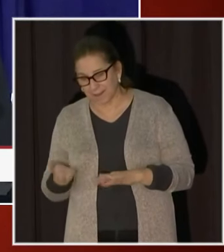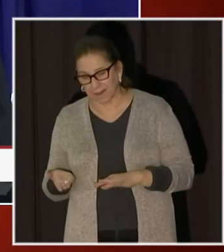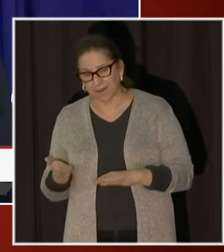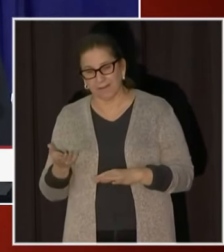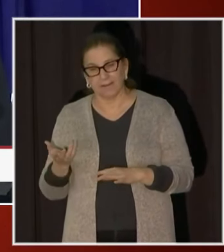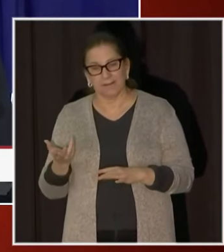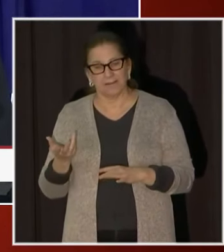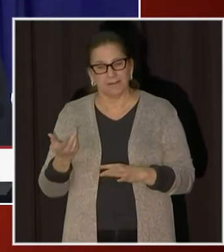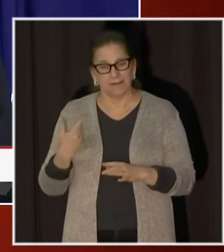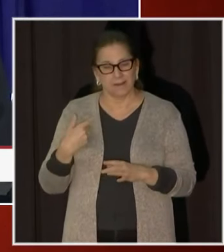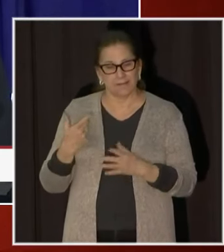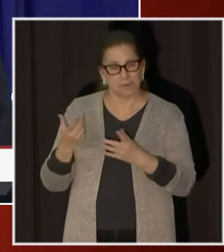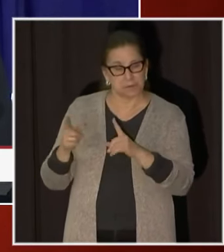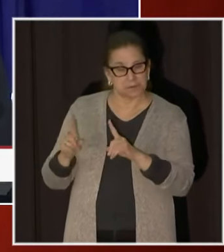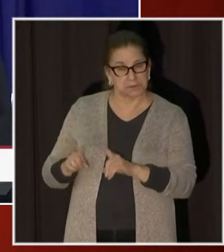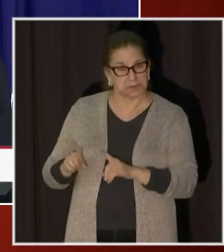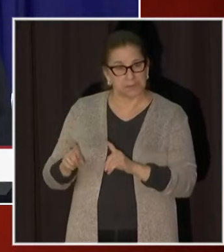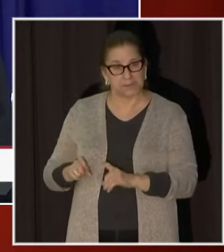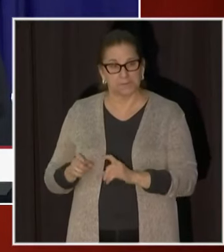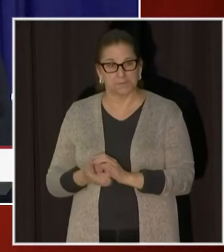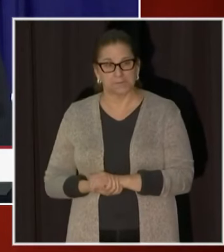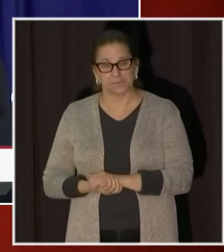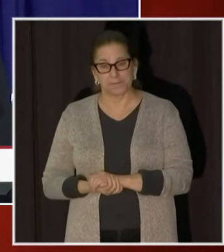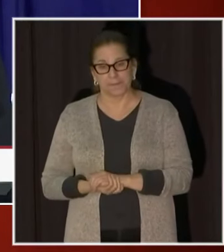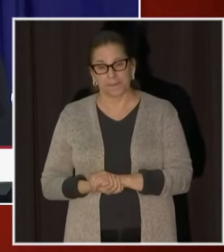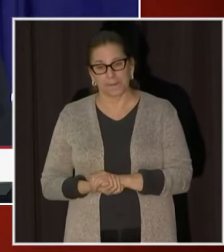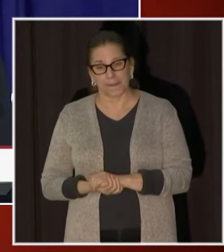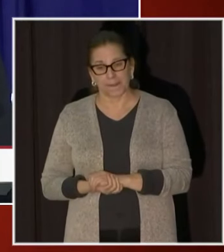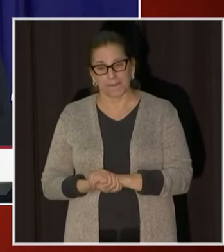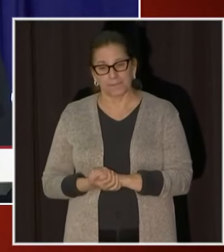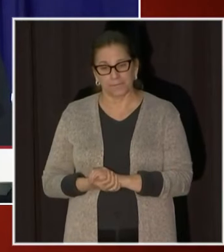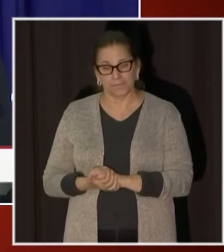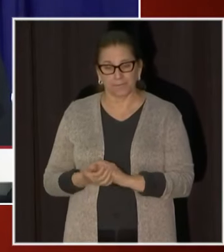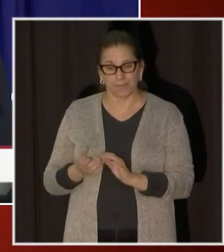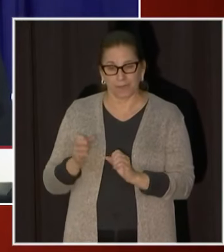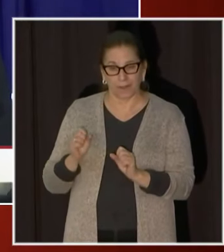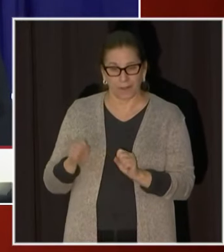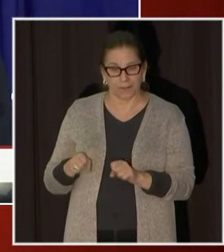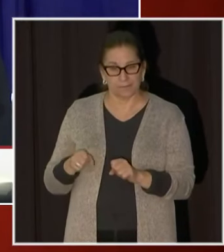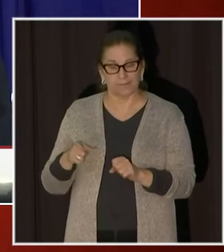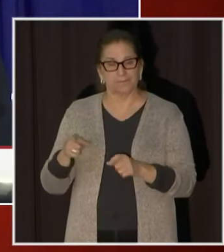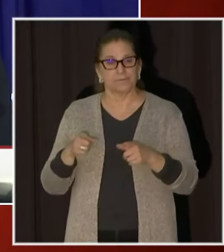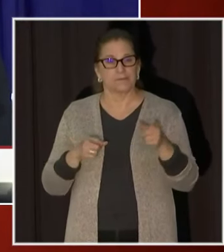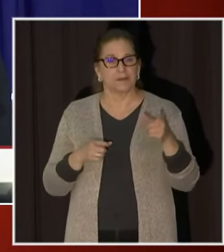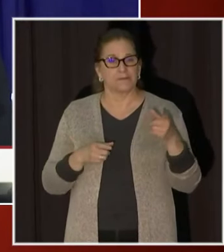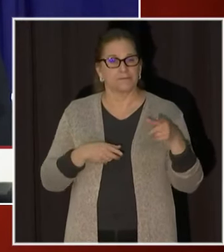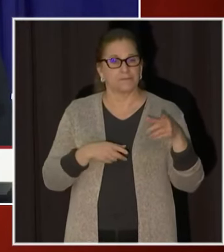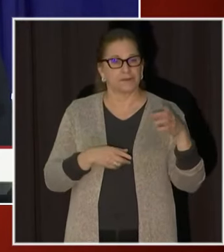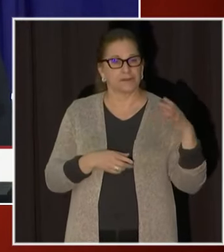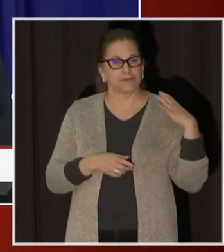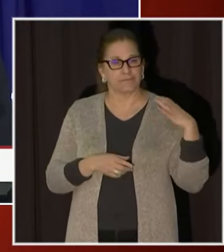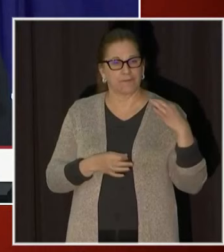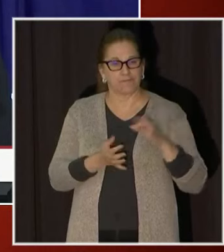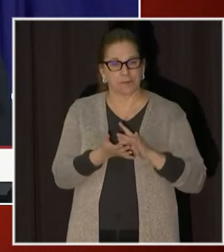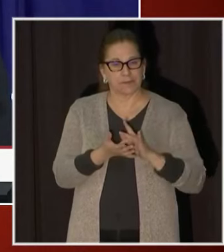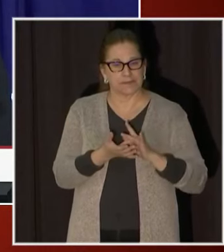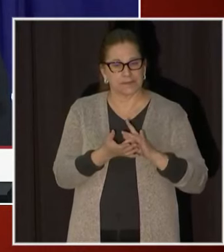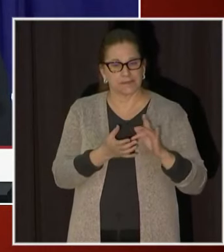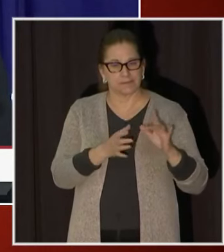then those cases are swabbed within the Office of the Chief Medical Examiner, and results are provided